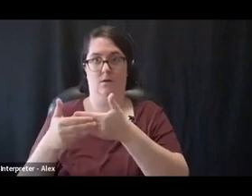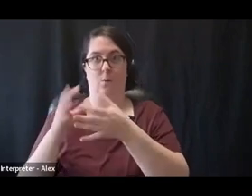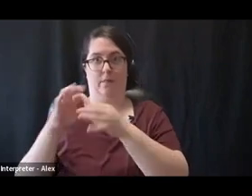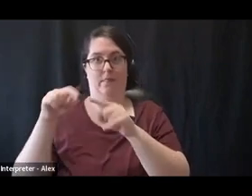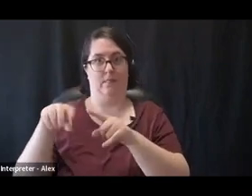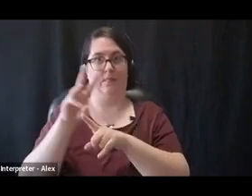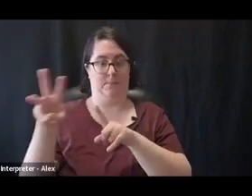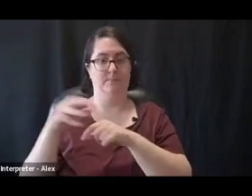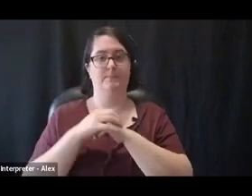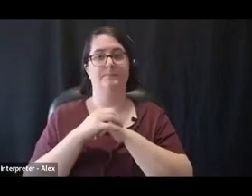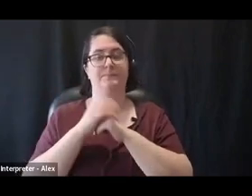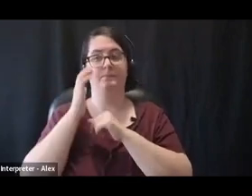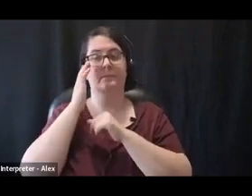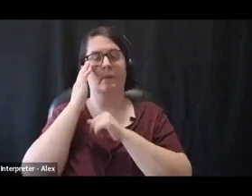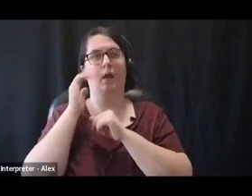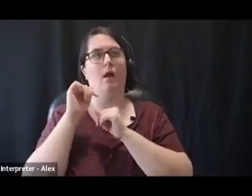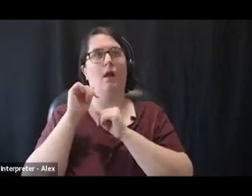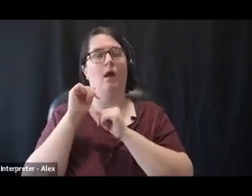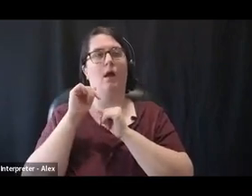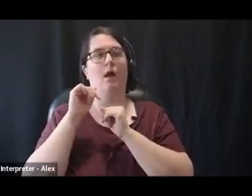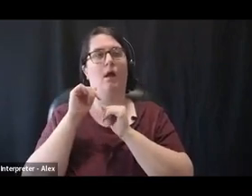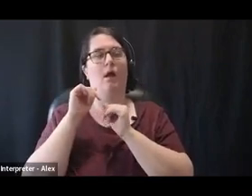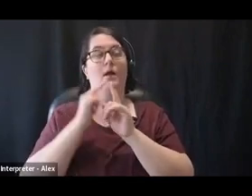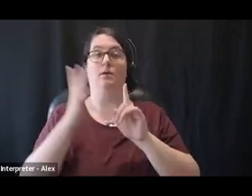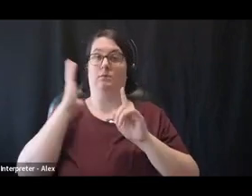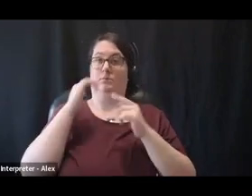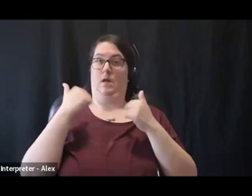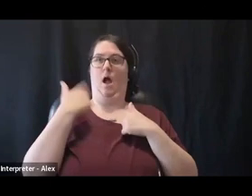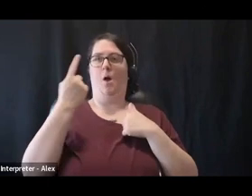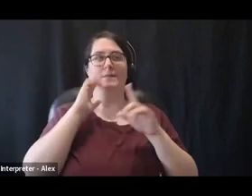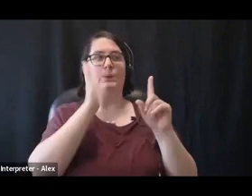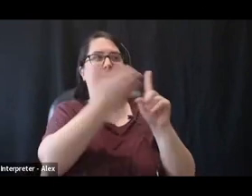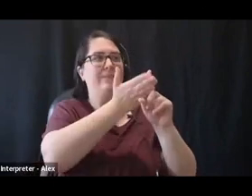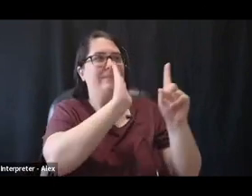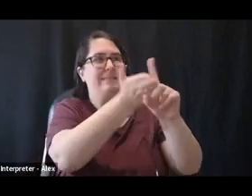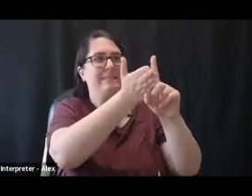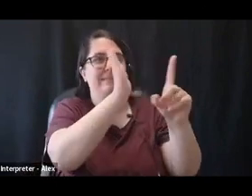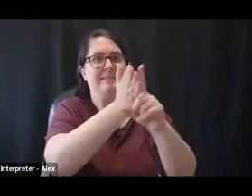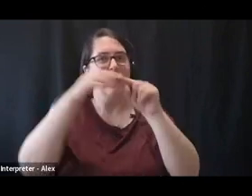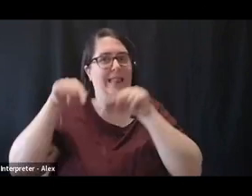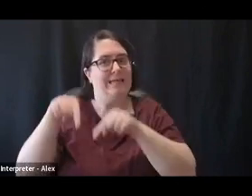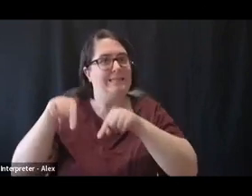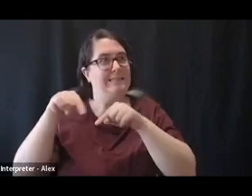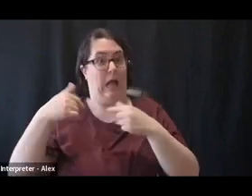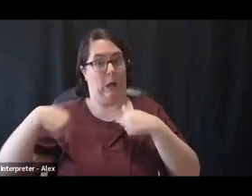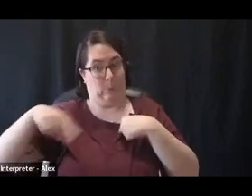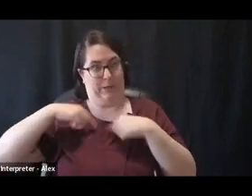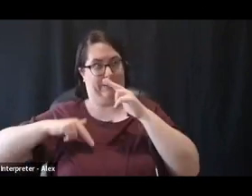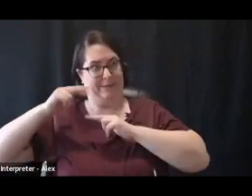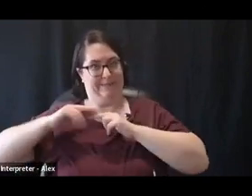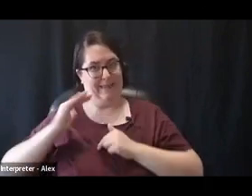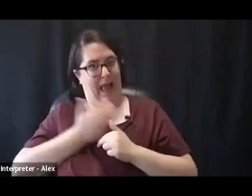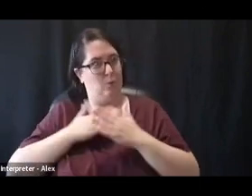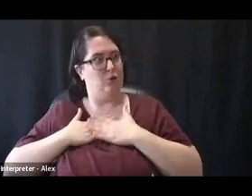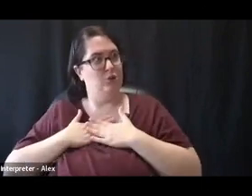culturebrew.art, which is, in the past, I always felt like I had to, like, convince other people about why this thing we built that was ours